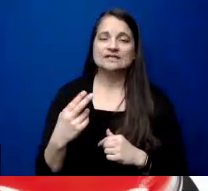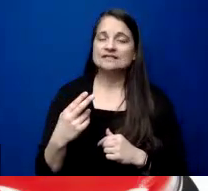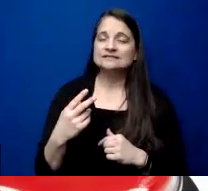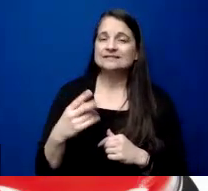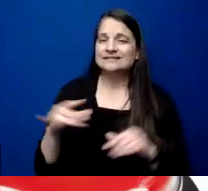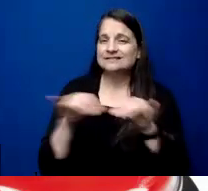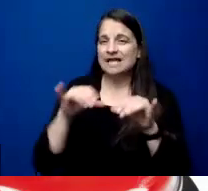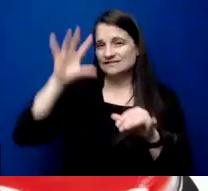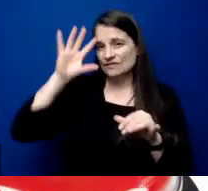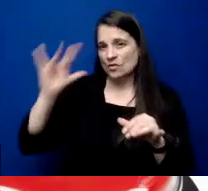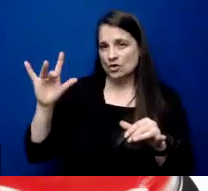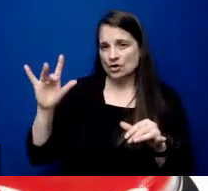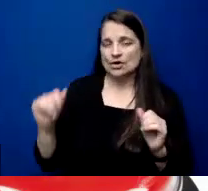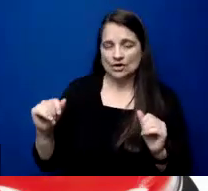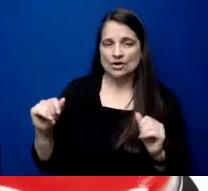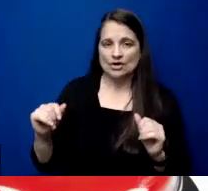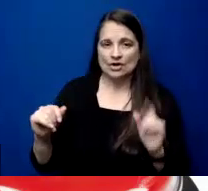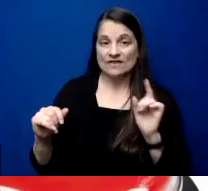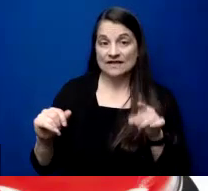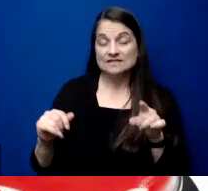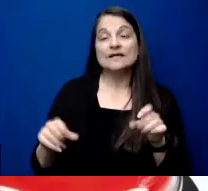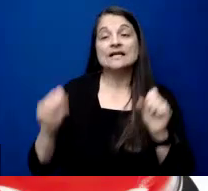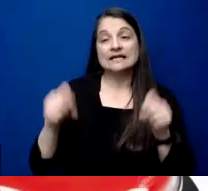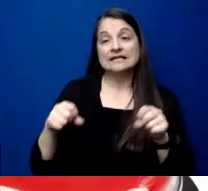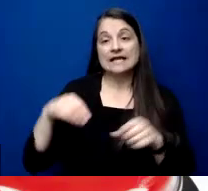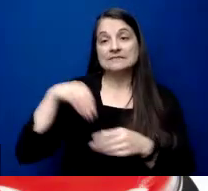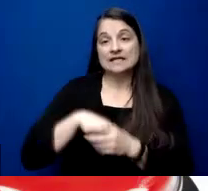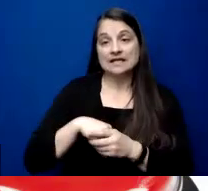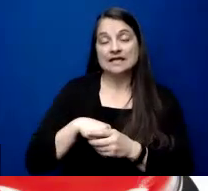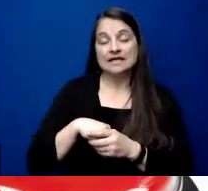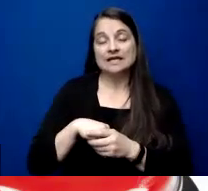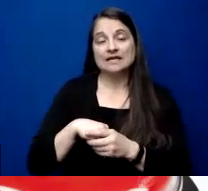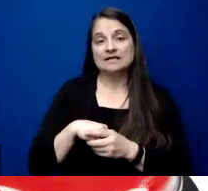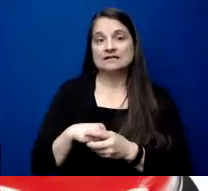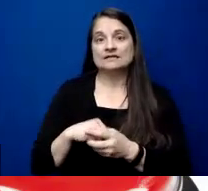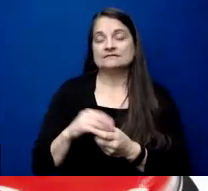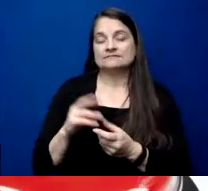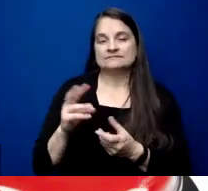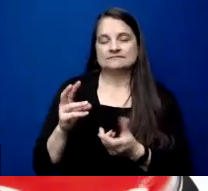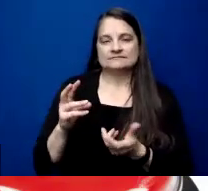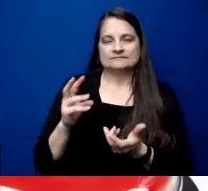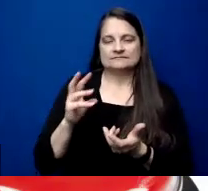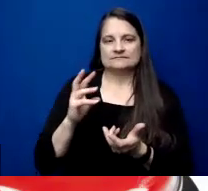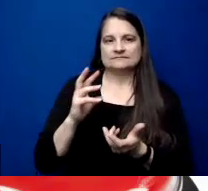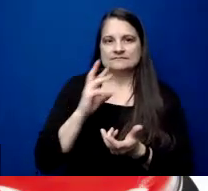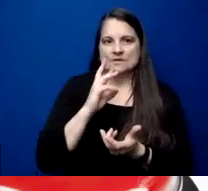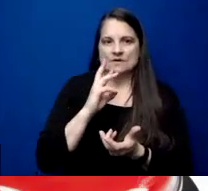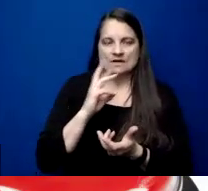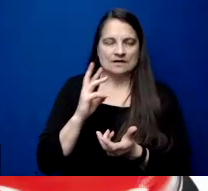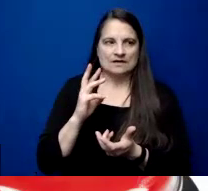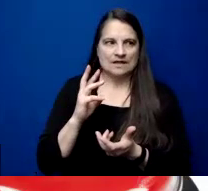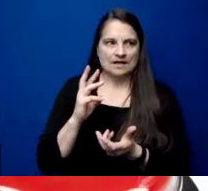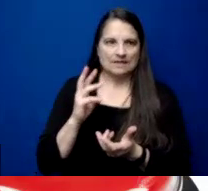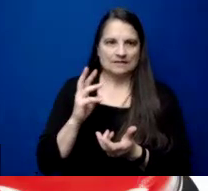quarter. This one is actually submersible. So if it's being used for I don't know,